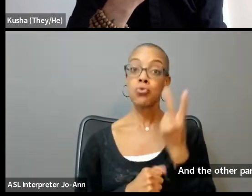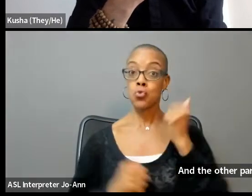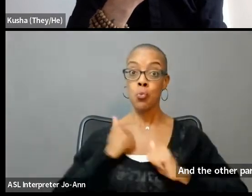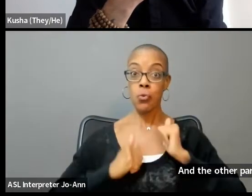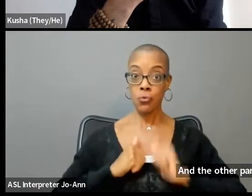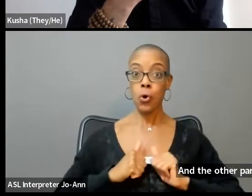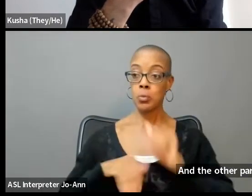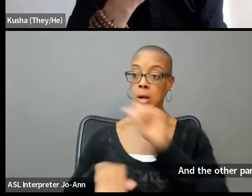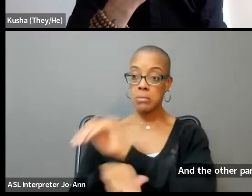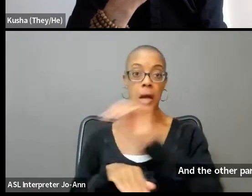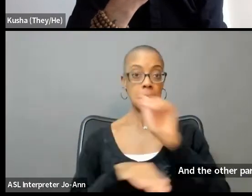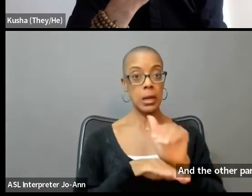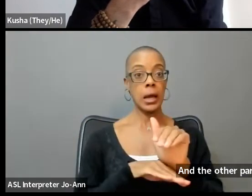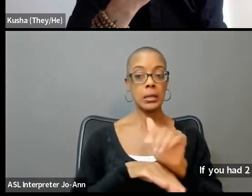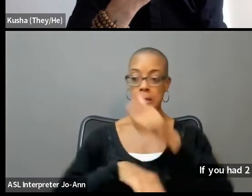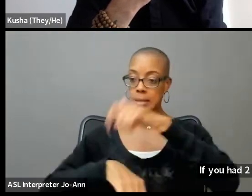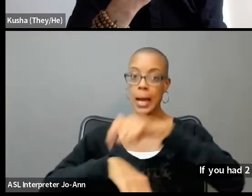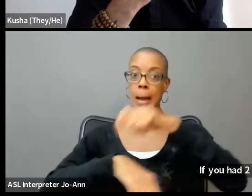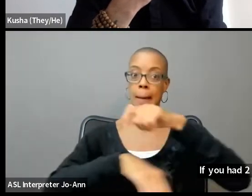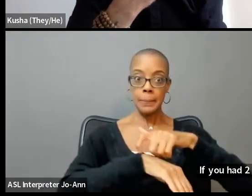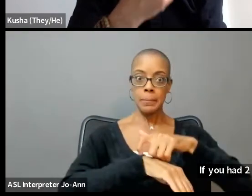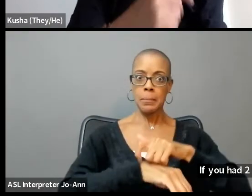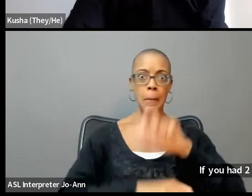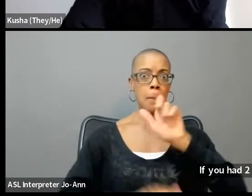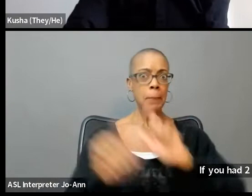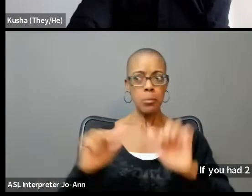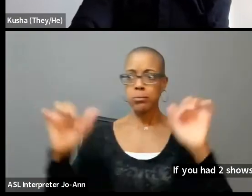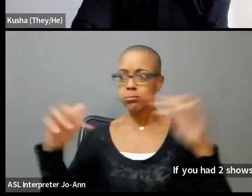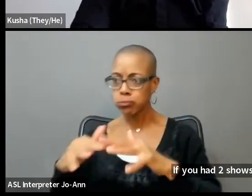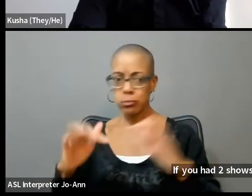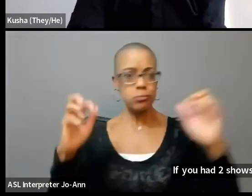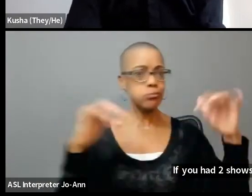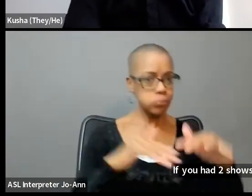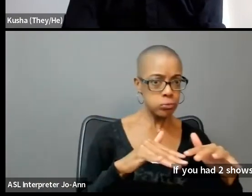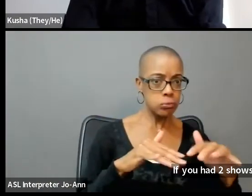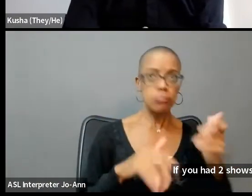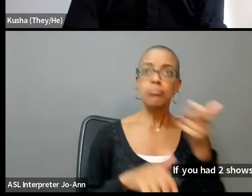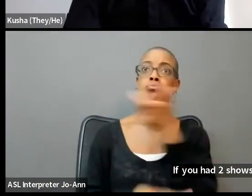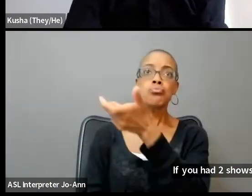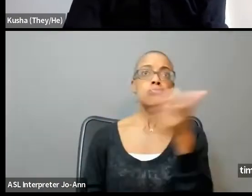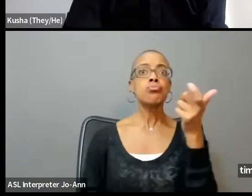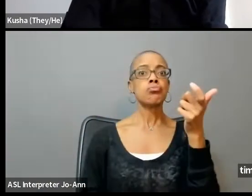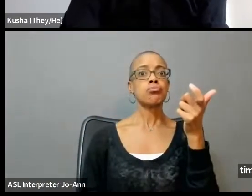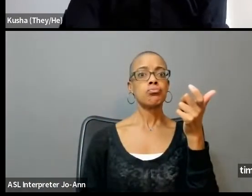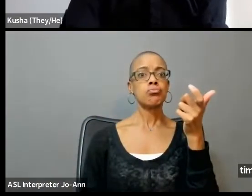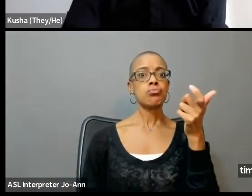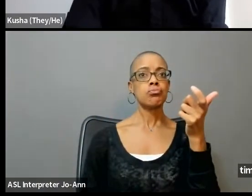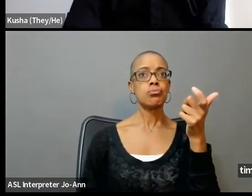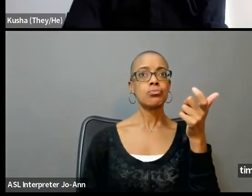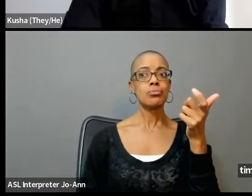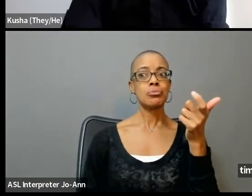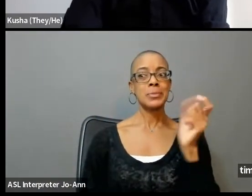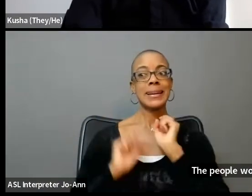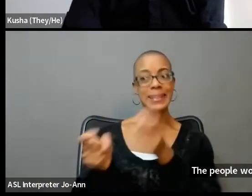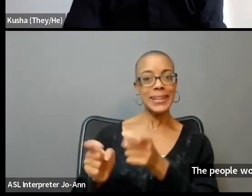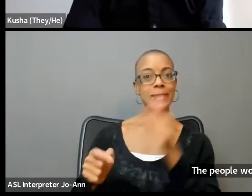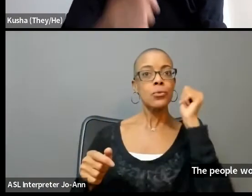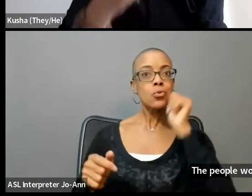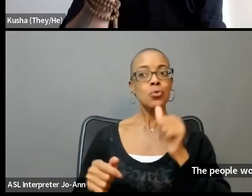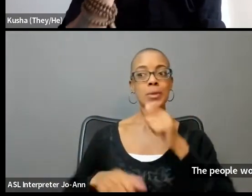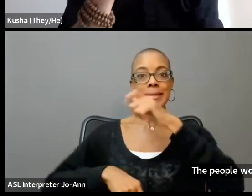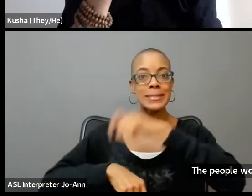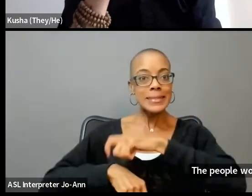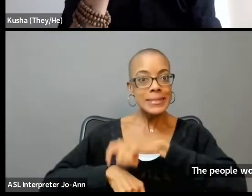specific times that they started, the people would show up for them and watch them. Give the girls time to go